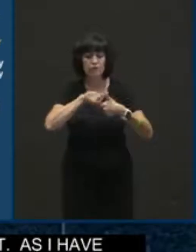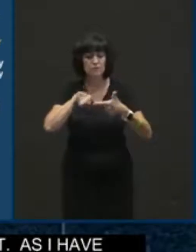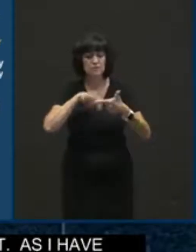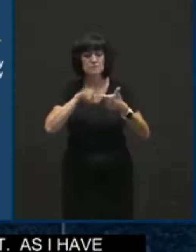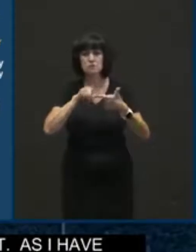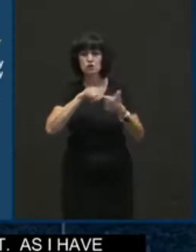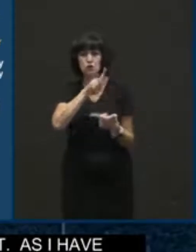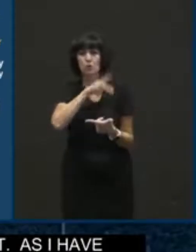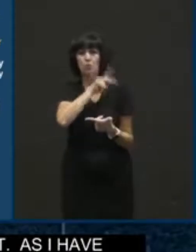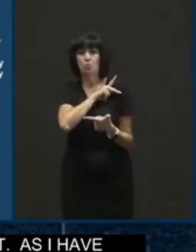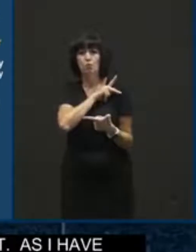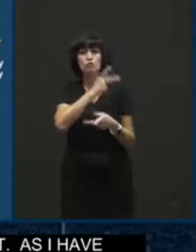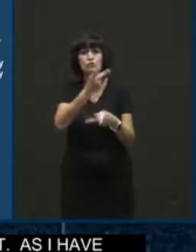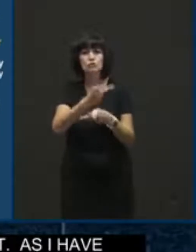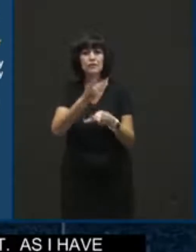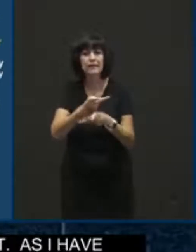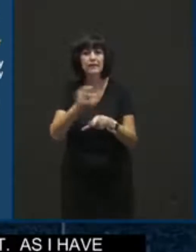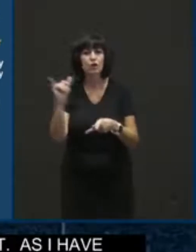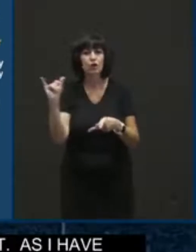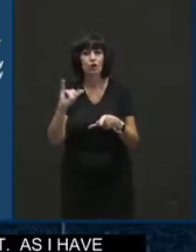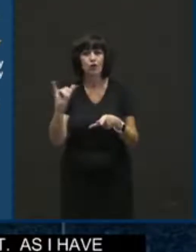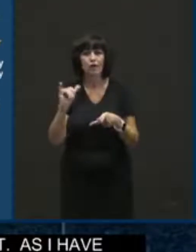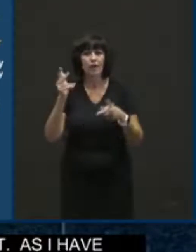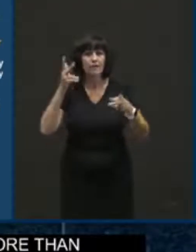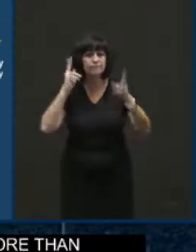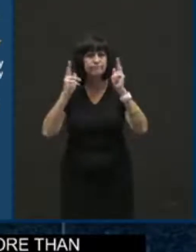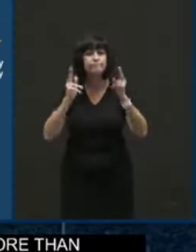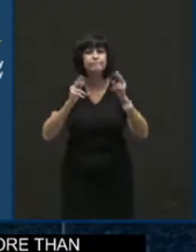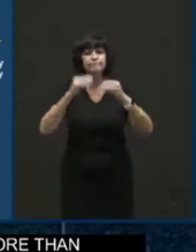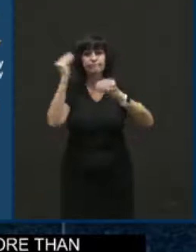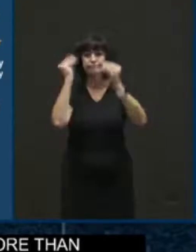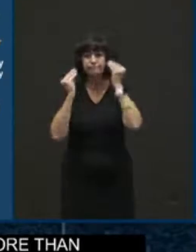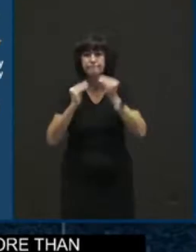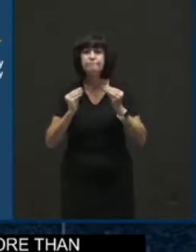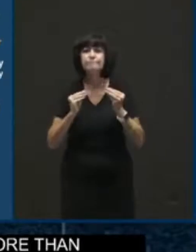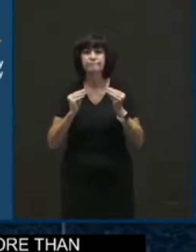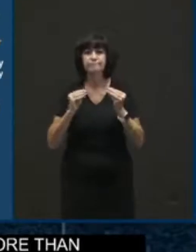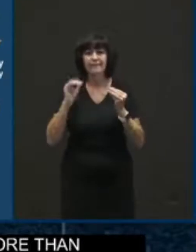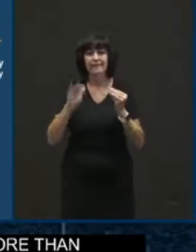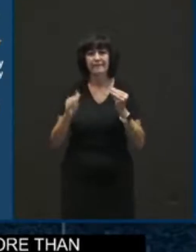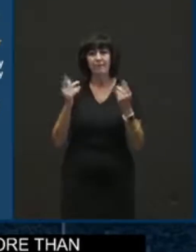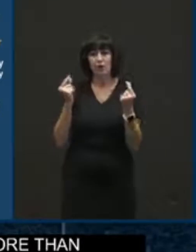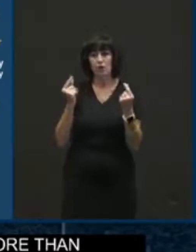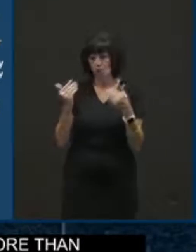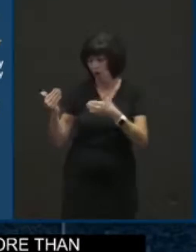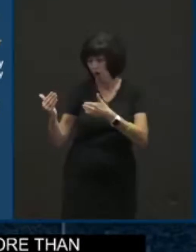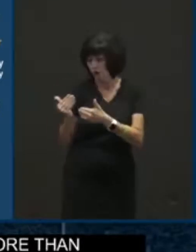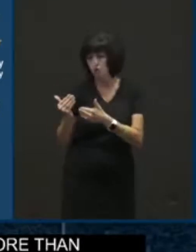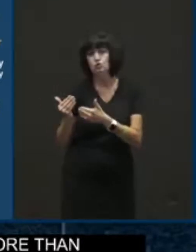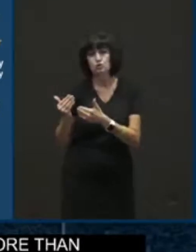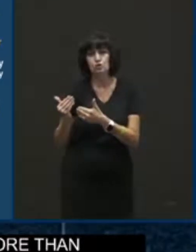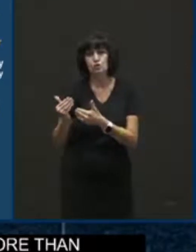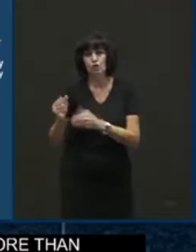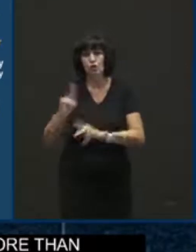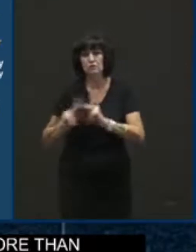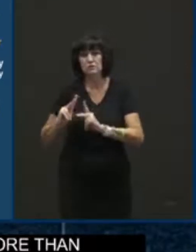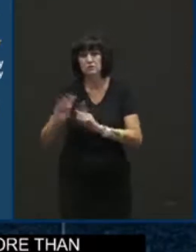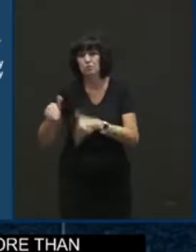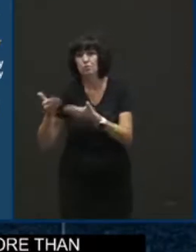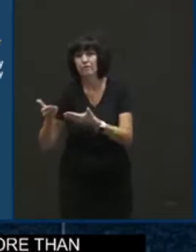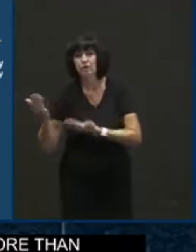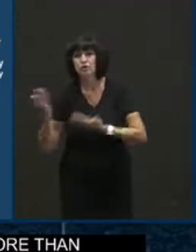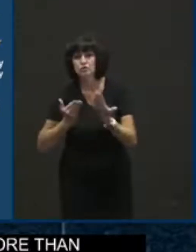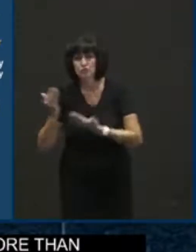things that involve very close personal contact with folks, and establishments that bring people together